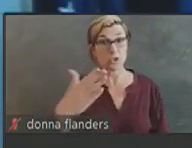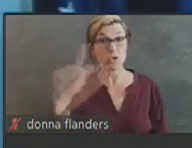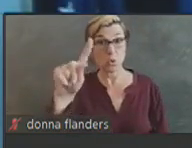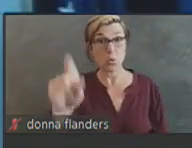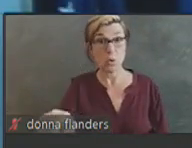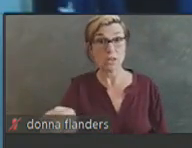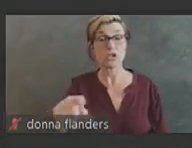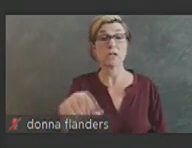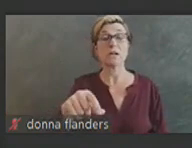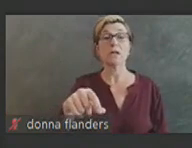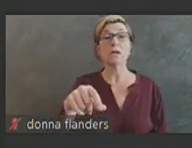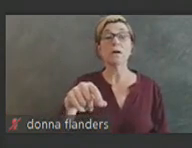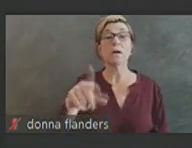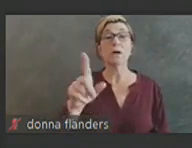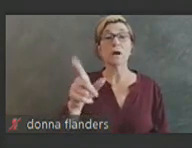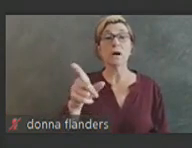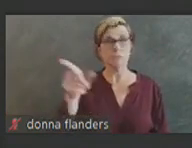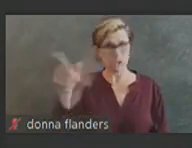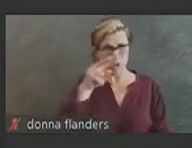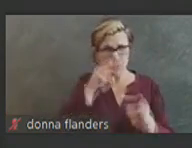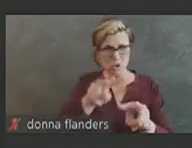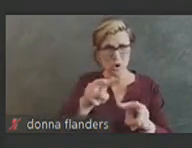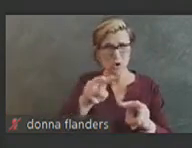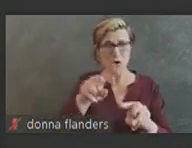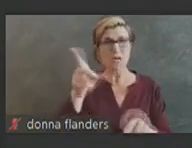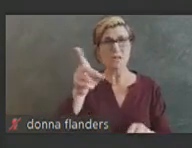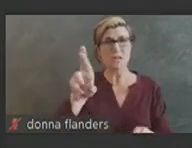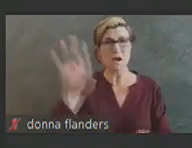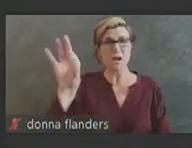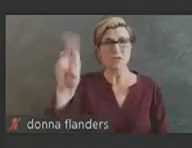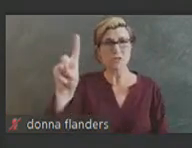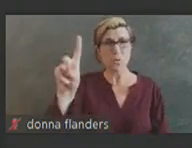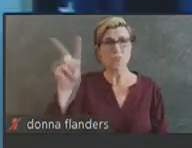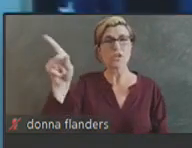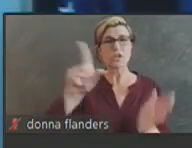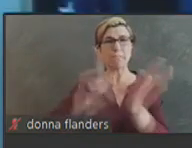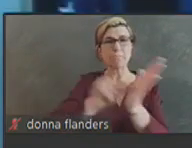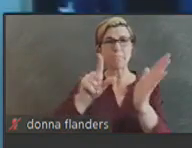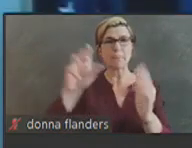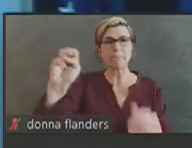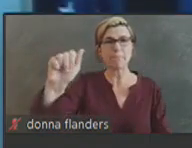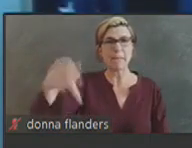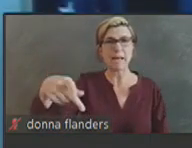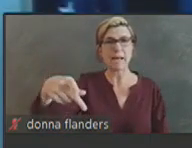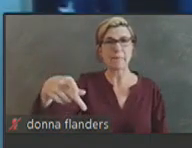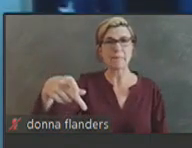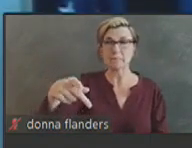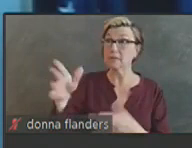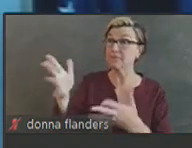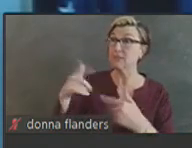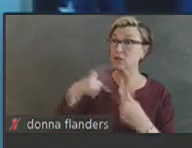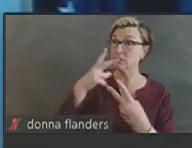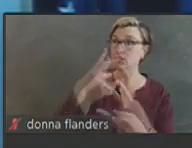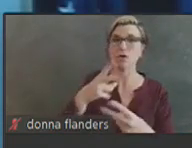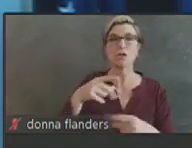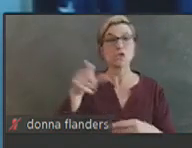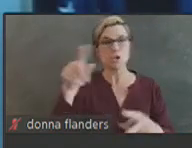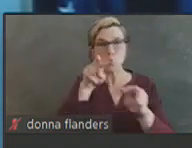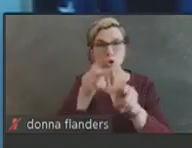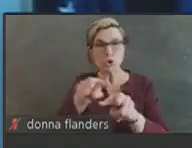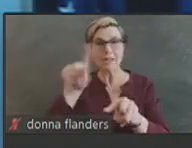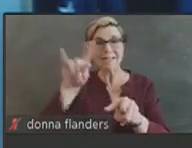the map that Dr. Ford presented. It showed by zip code where you had the